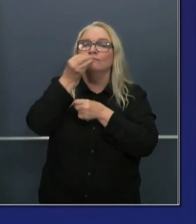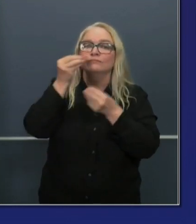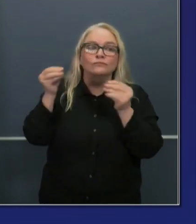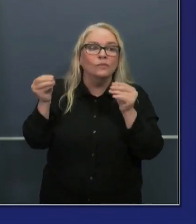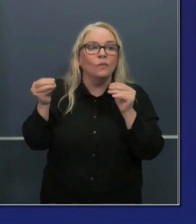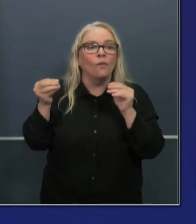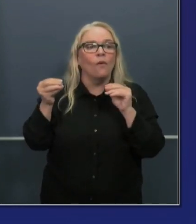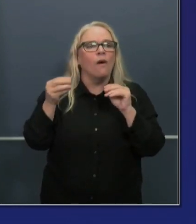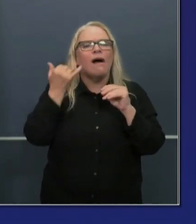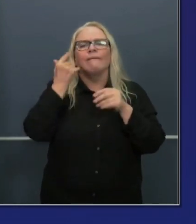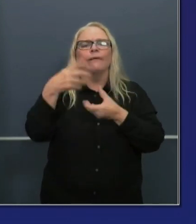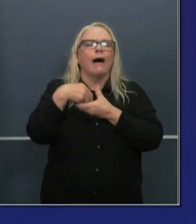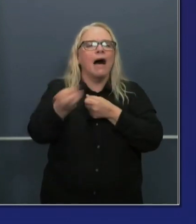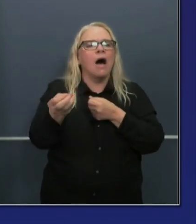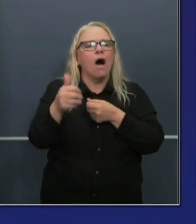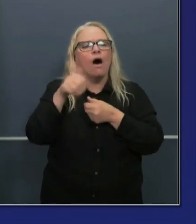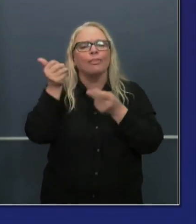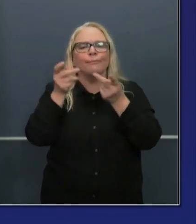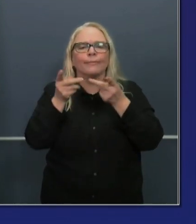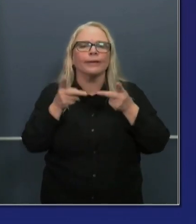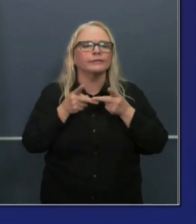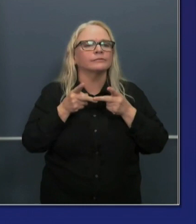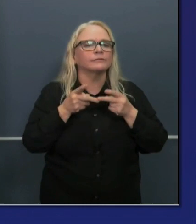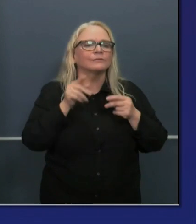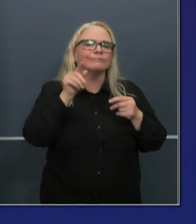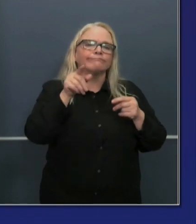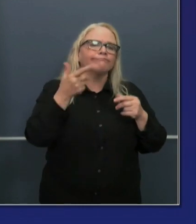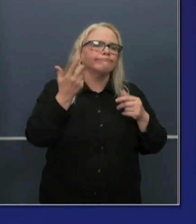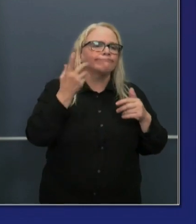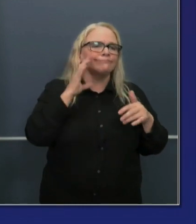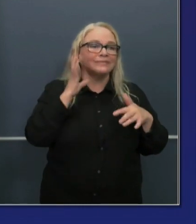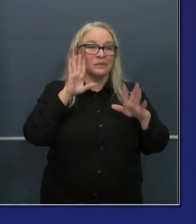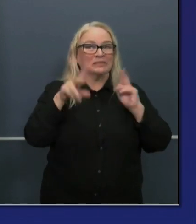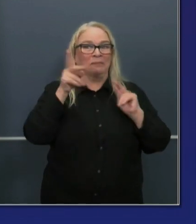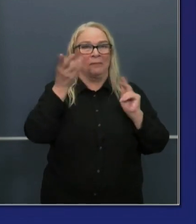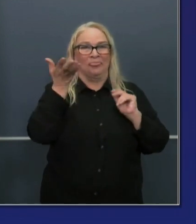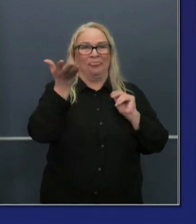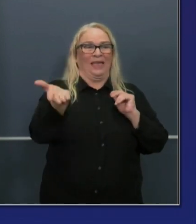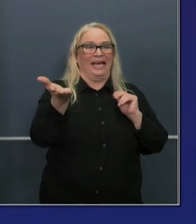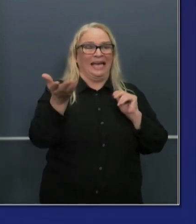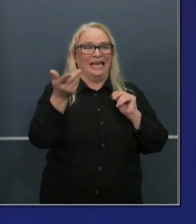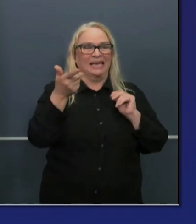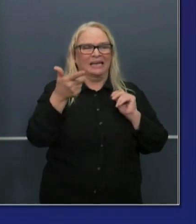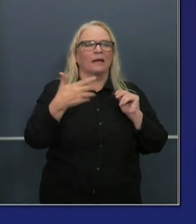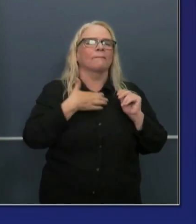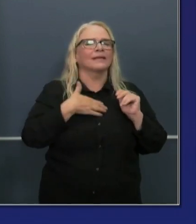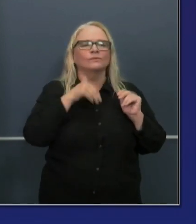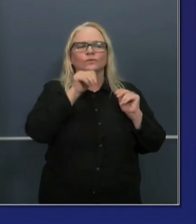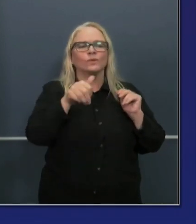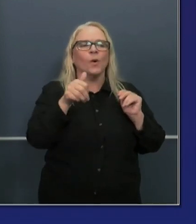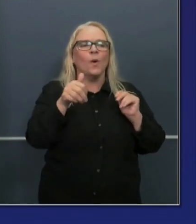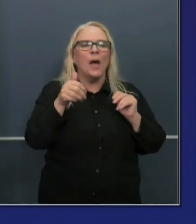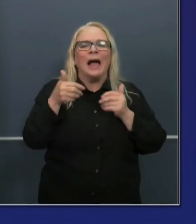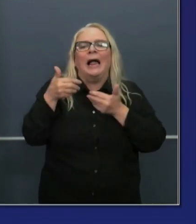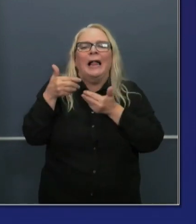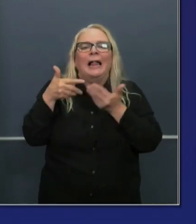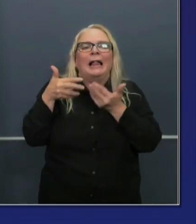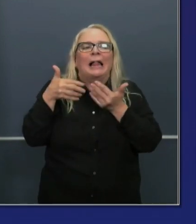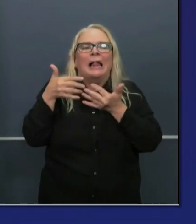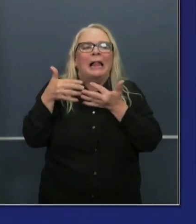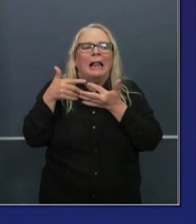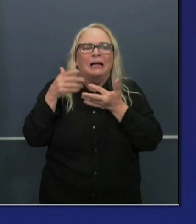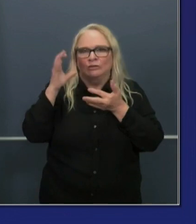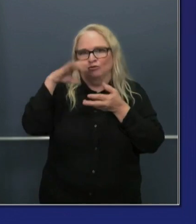other place where you're going to be around other people, do your best to not mix with strangers, people outside of your immediate